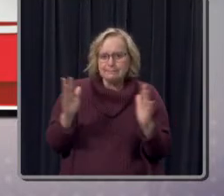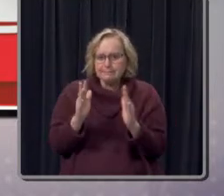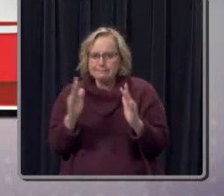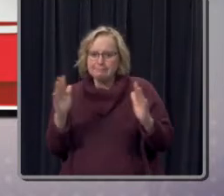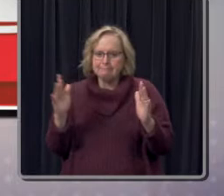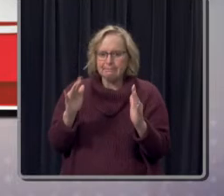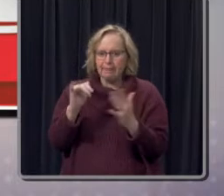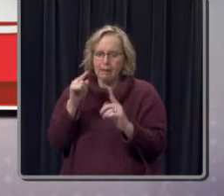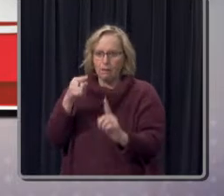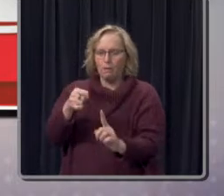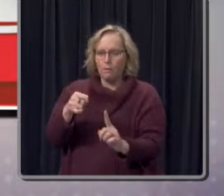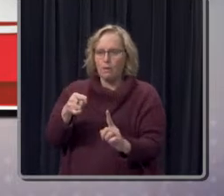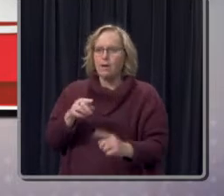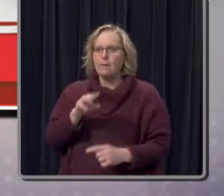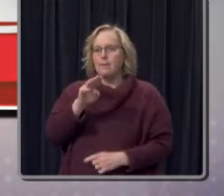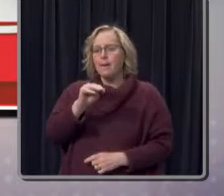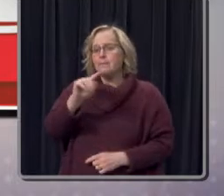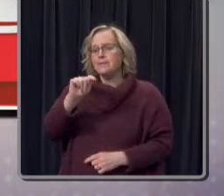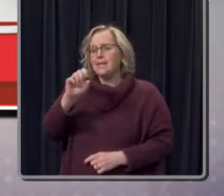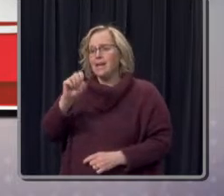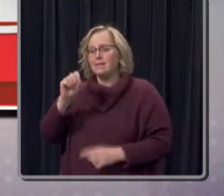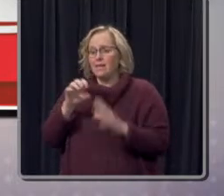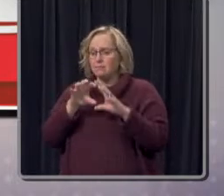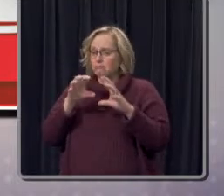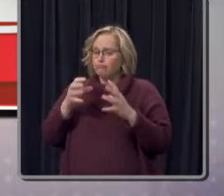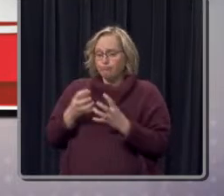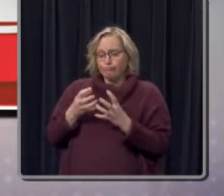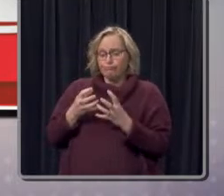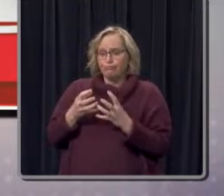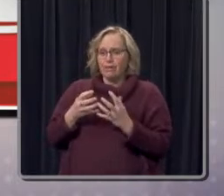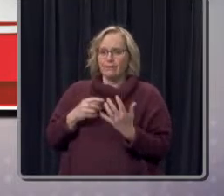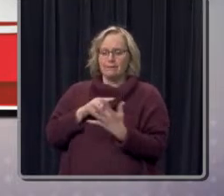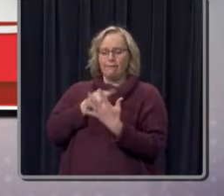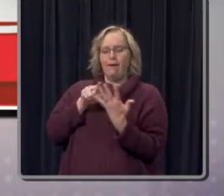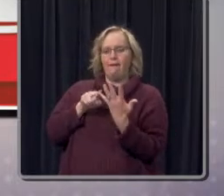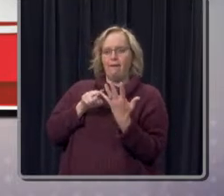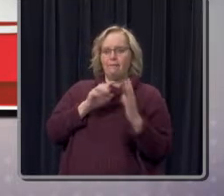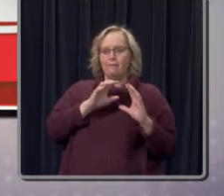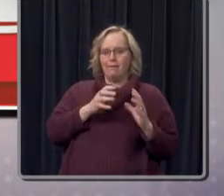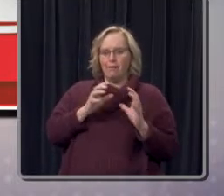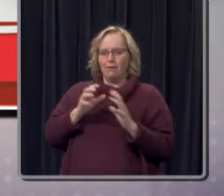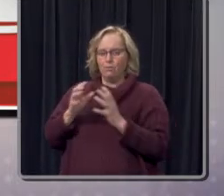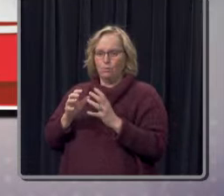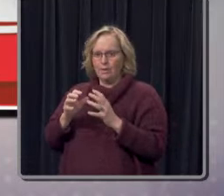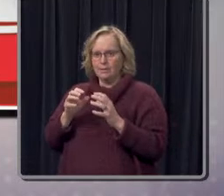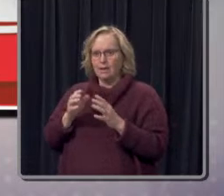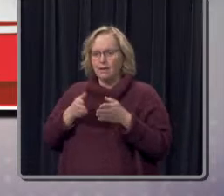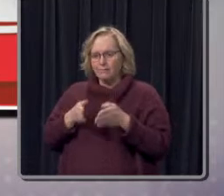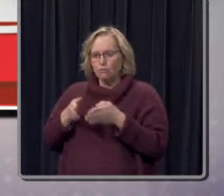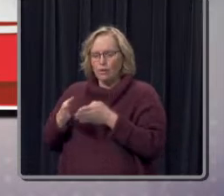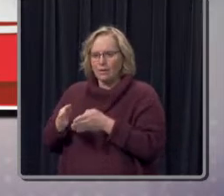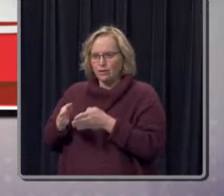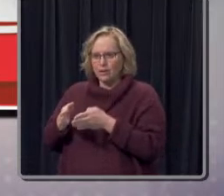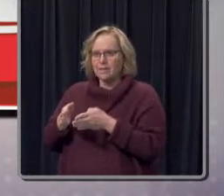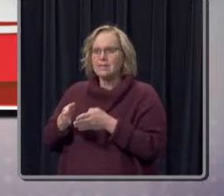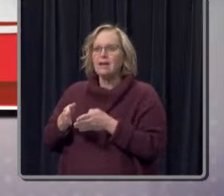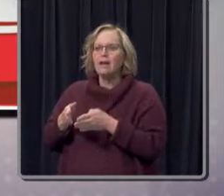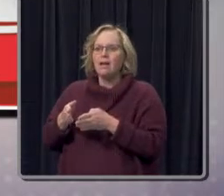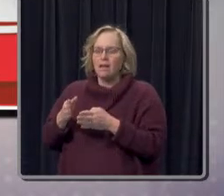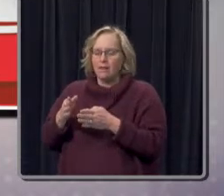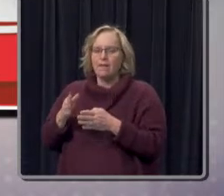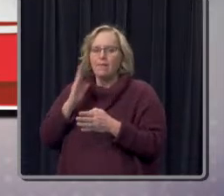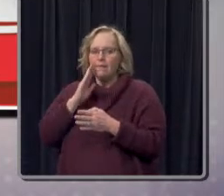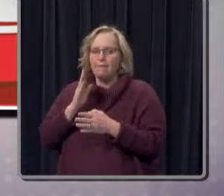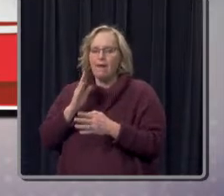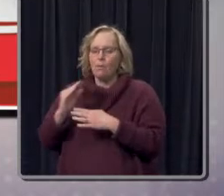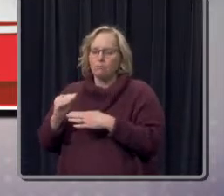But MTSS in a nutshell really is these 5 categories of strategies that again cut across our literacy, math, and behavior and